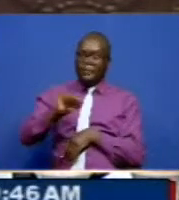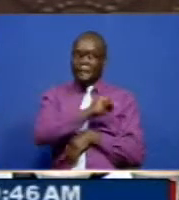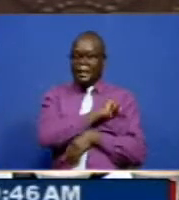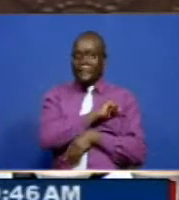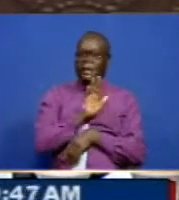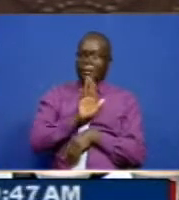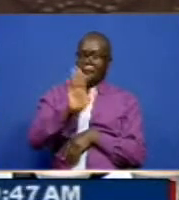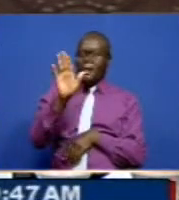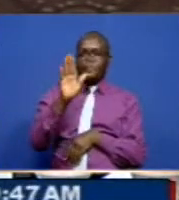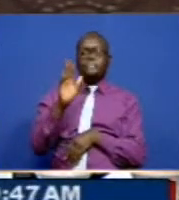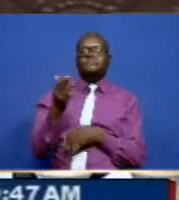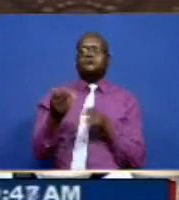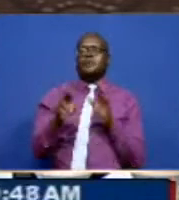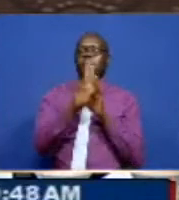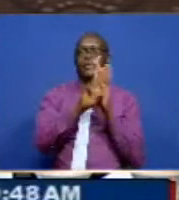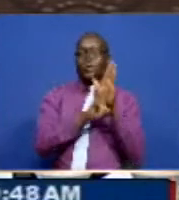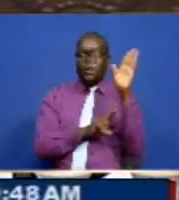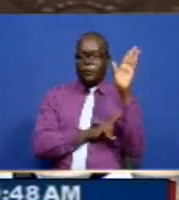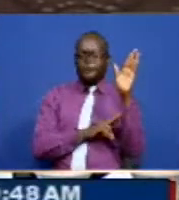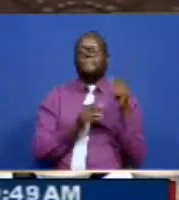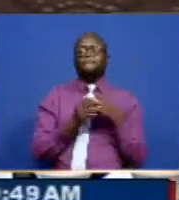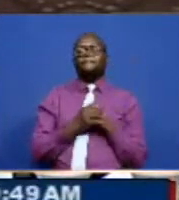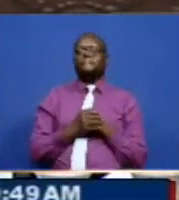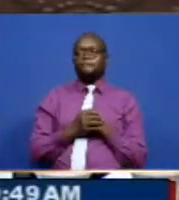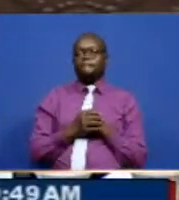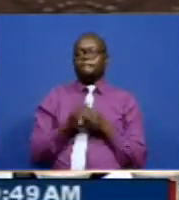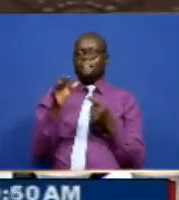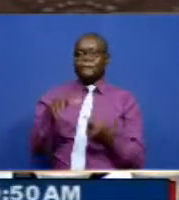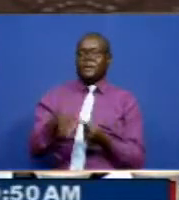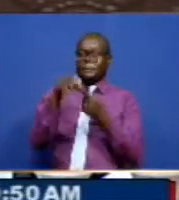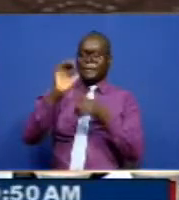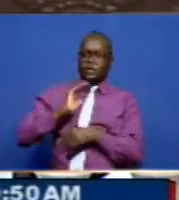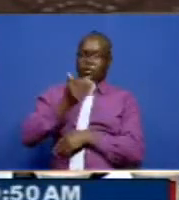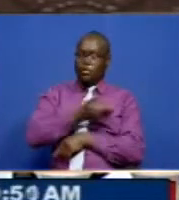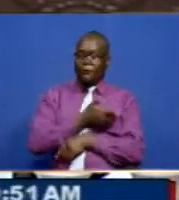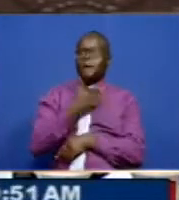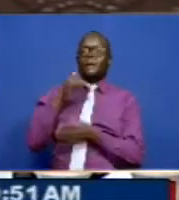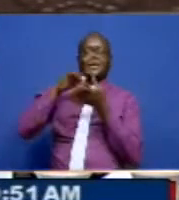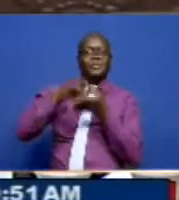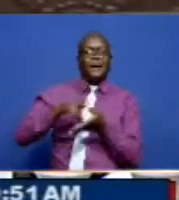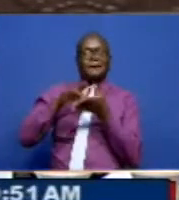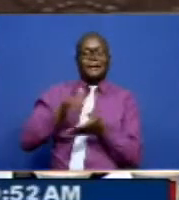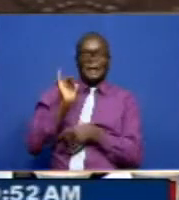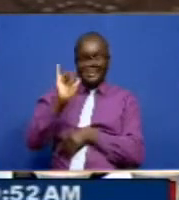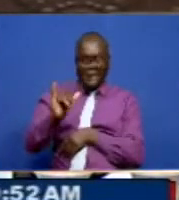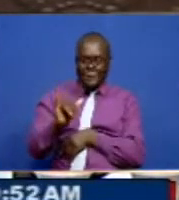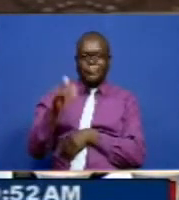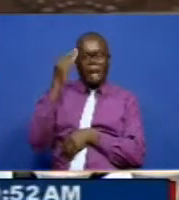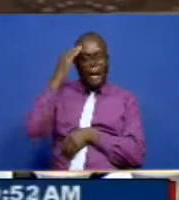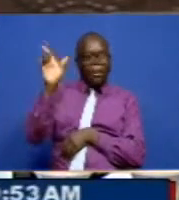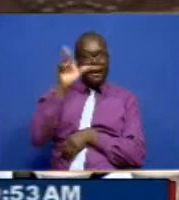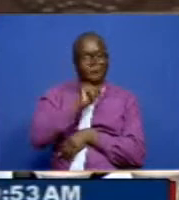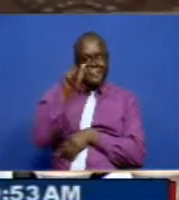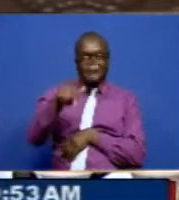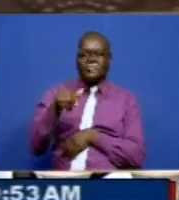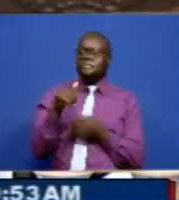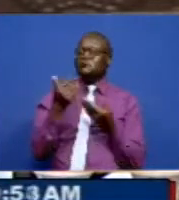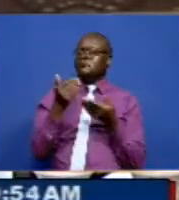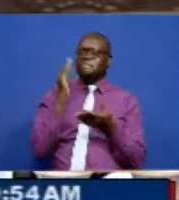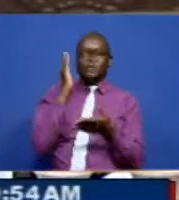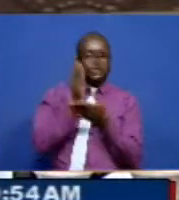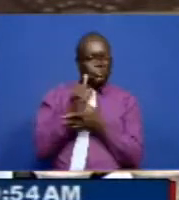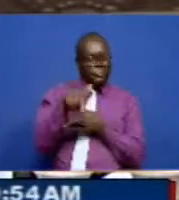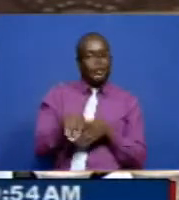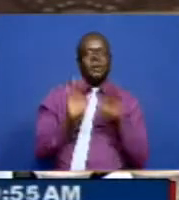Standing Orders. The special committee wishes to emphasize that it is cognizant of the gravity of the